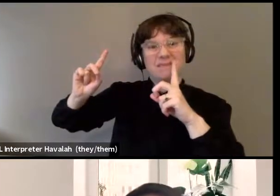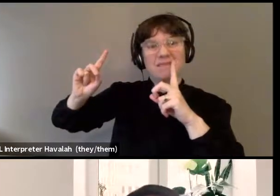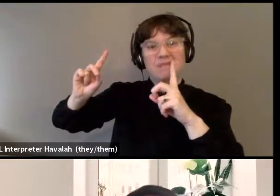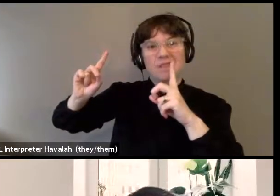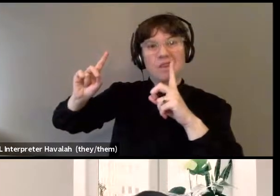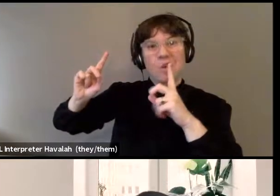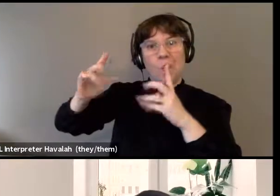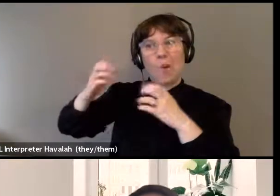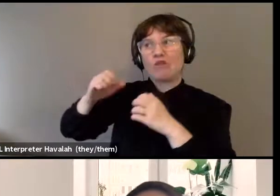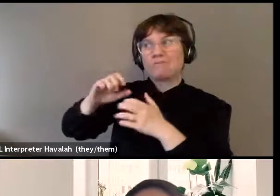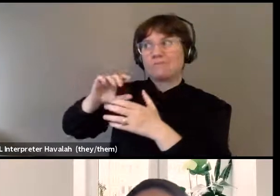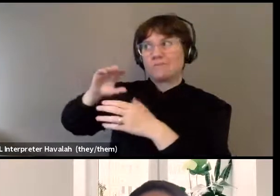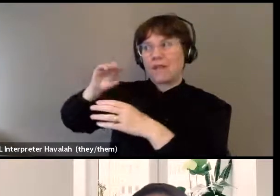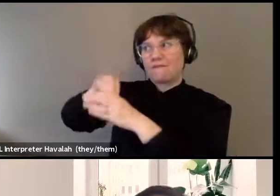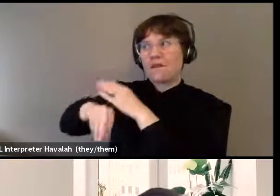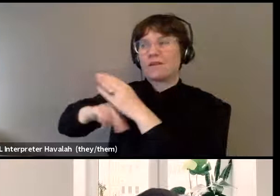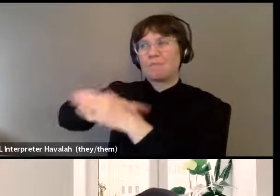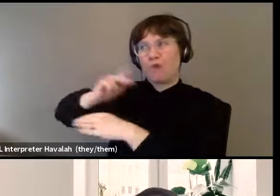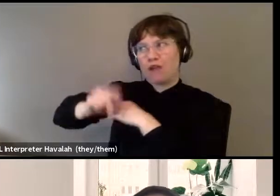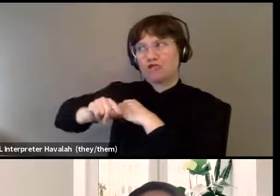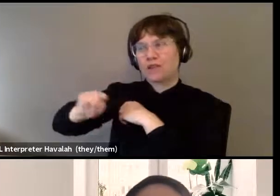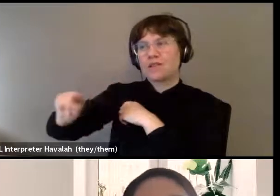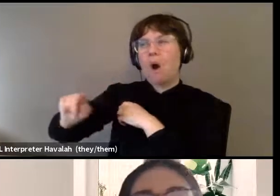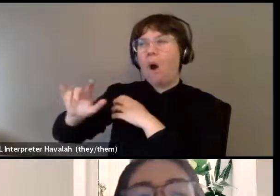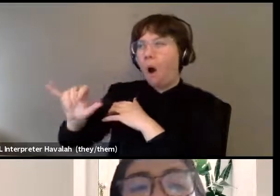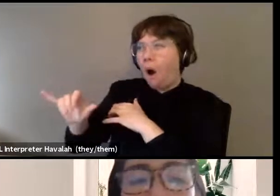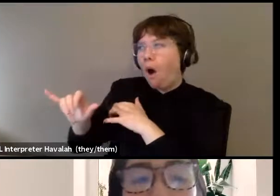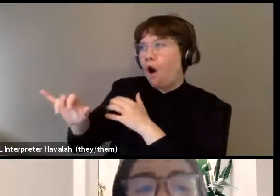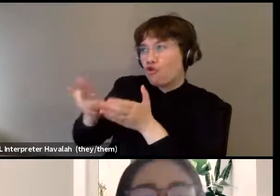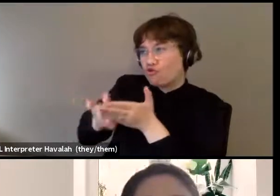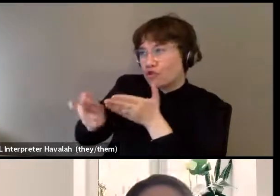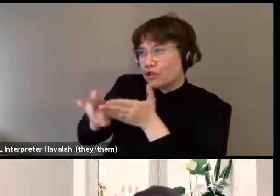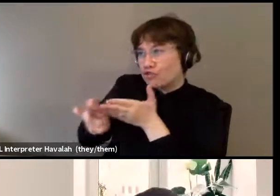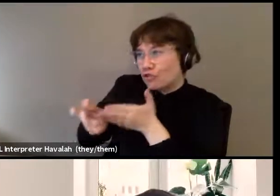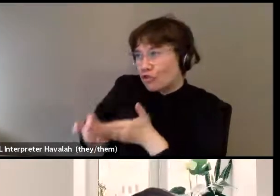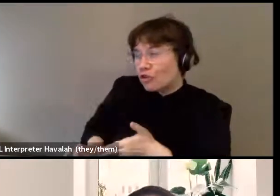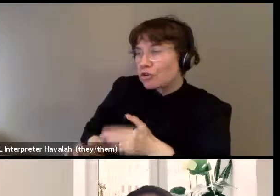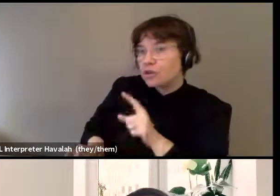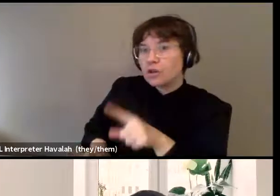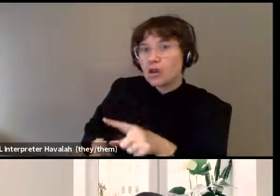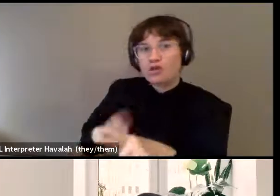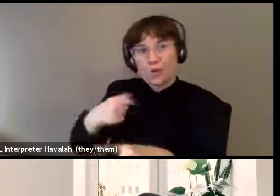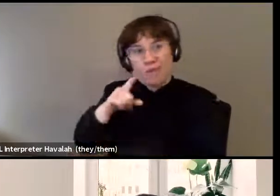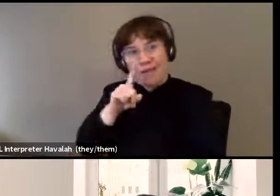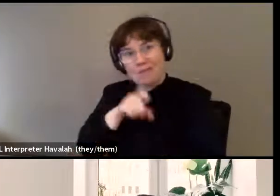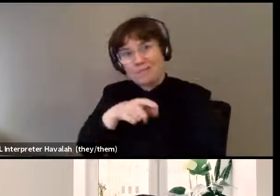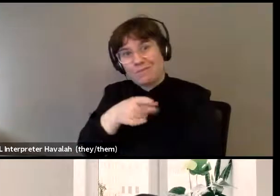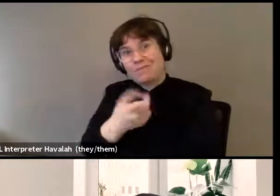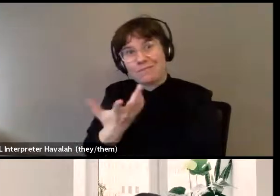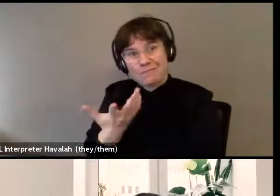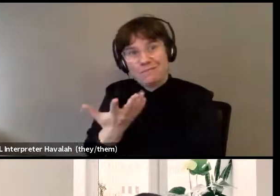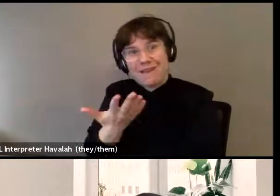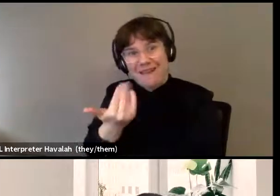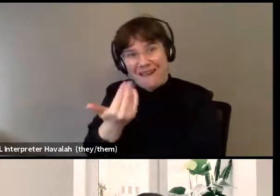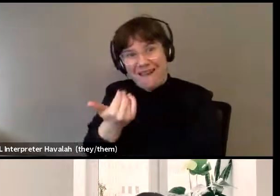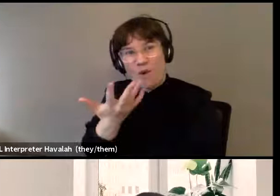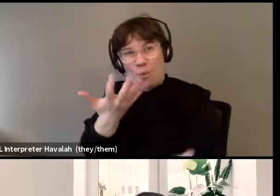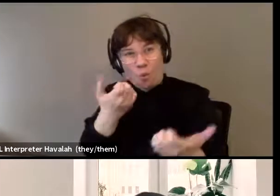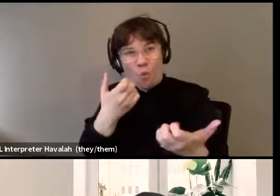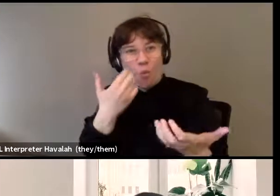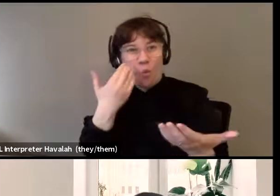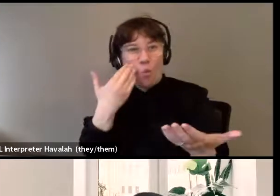class projects where their students will do research for us. So we ask them like, hey, we want to know